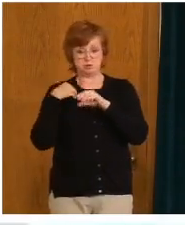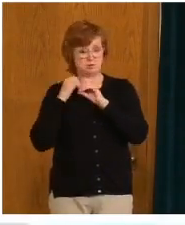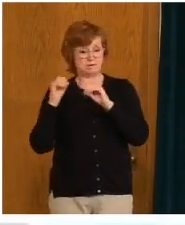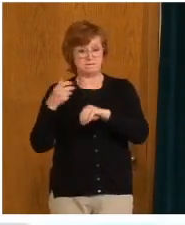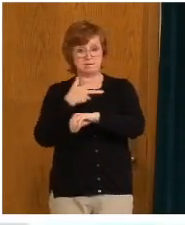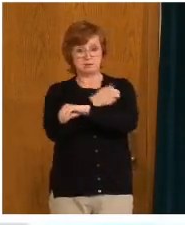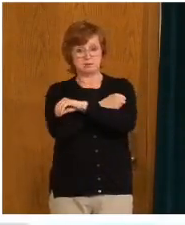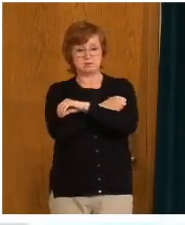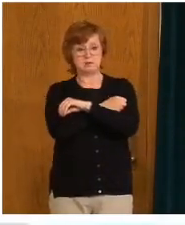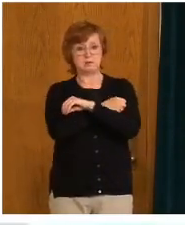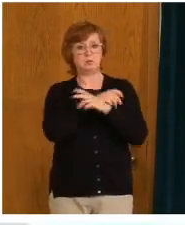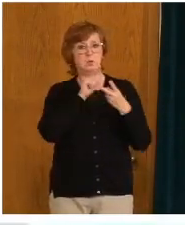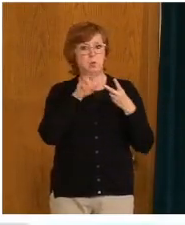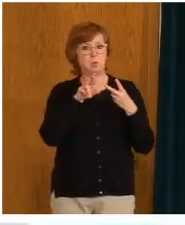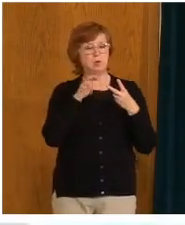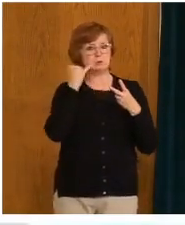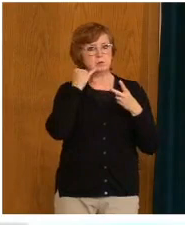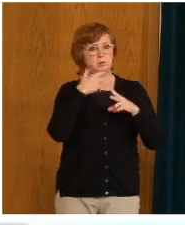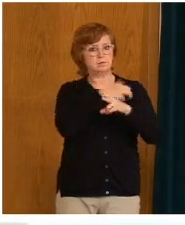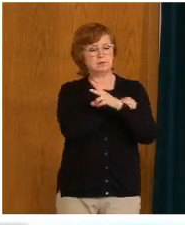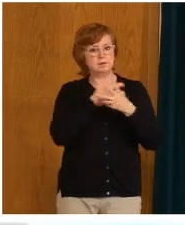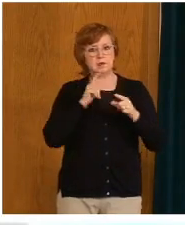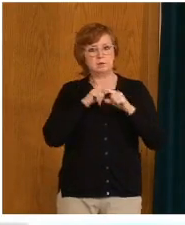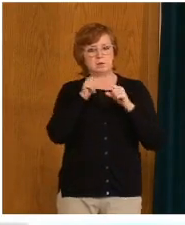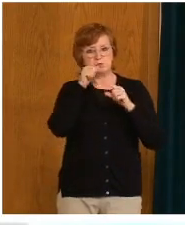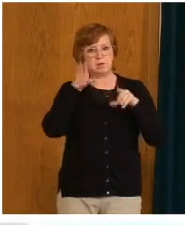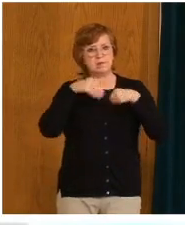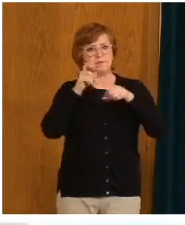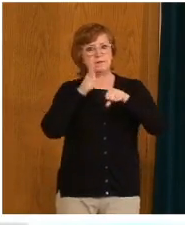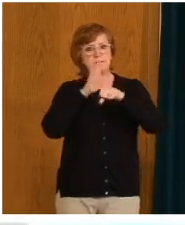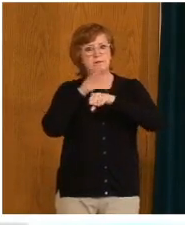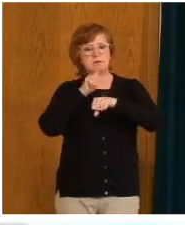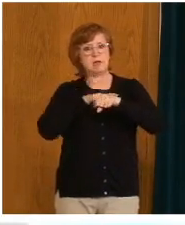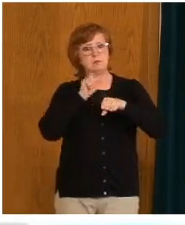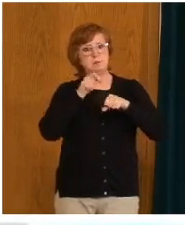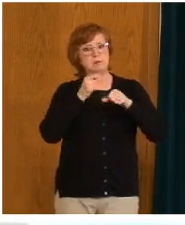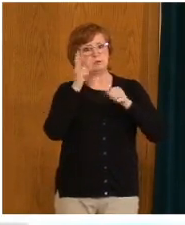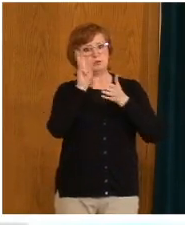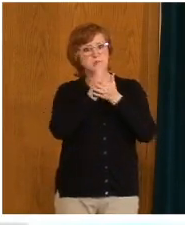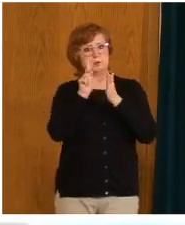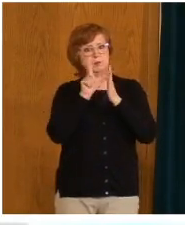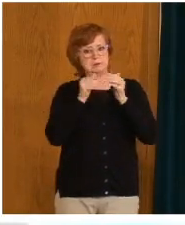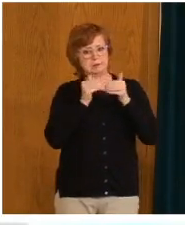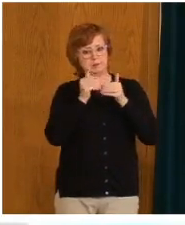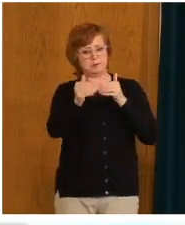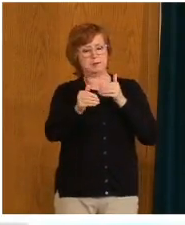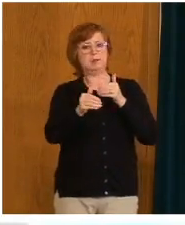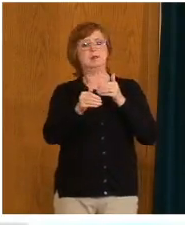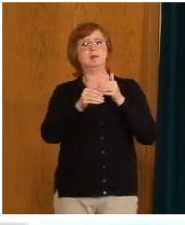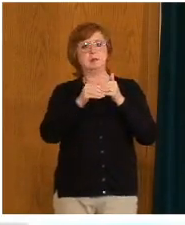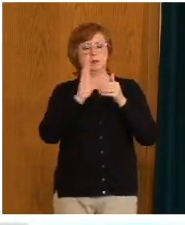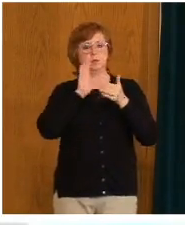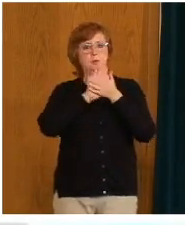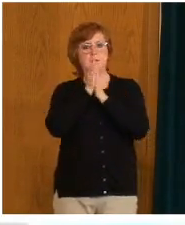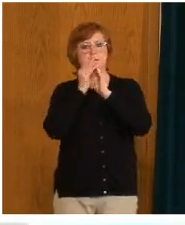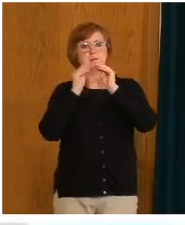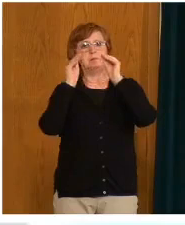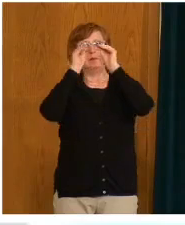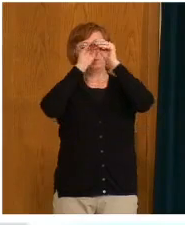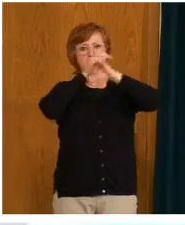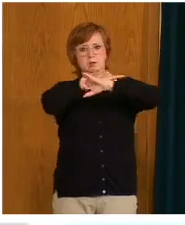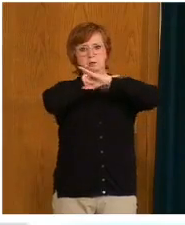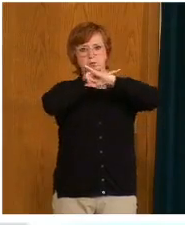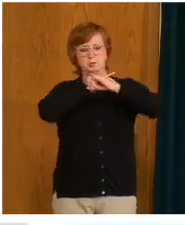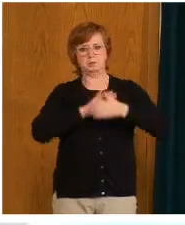dose. But I think we need to do our part so that we may see the odd small cluster, but we don't want to see large